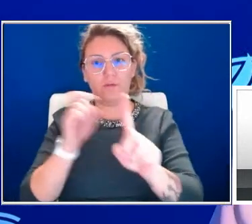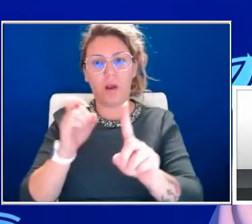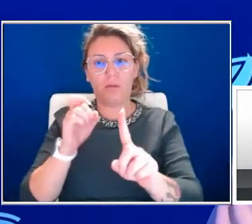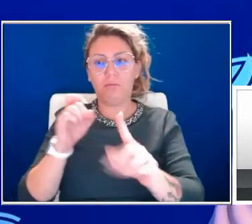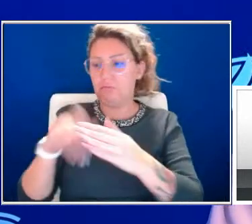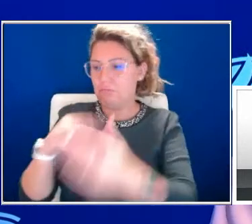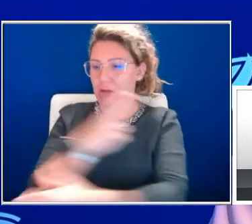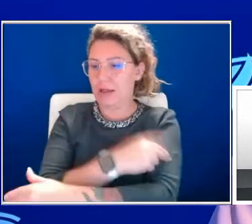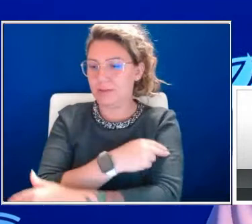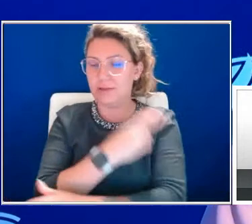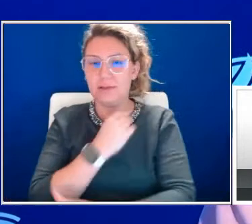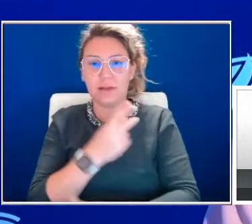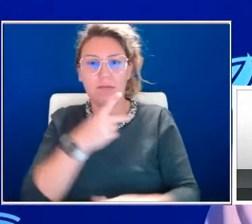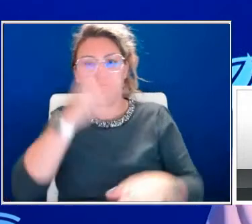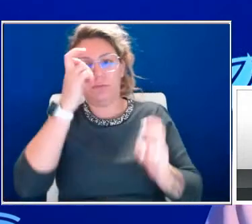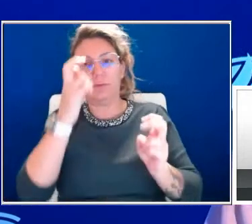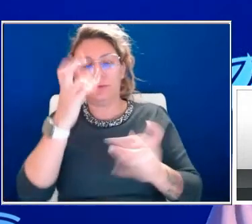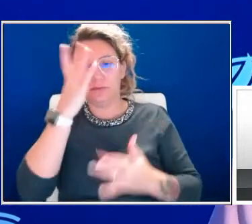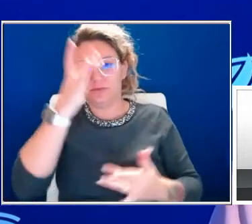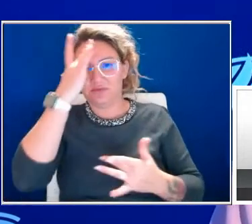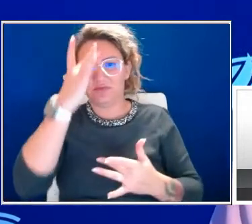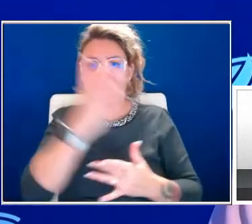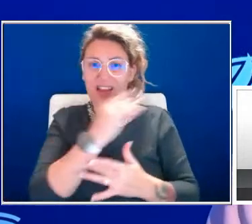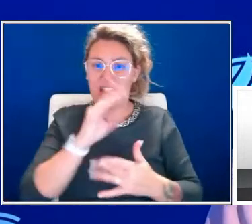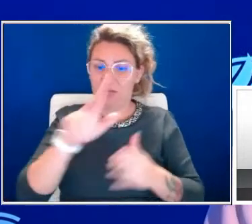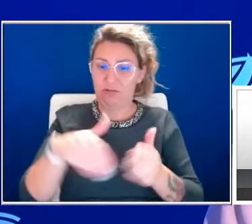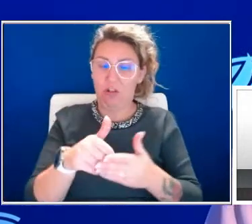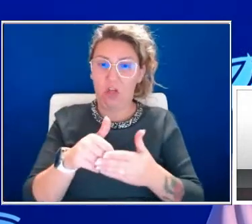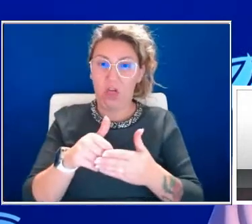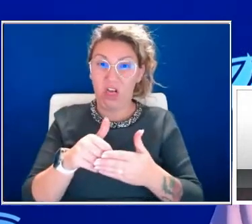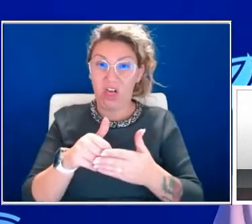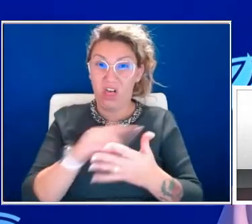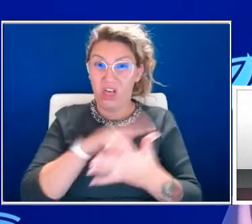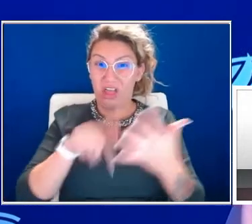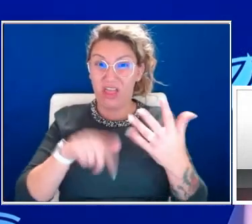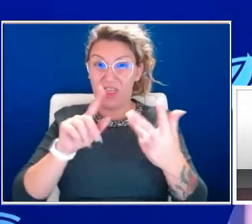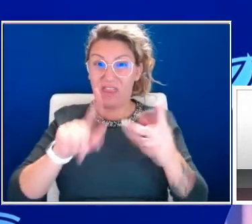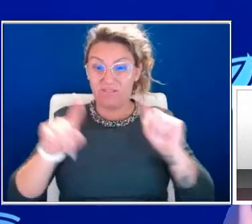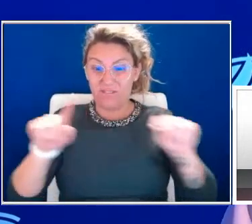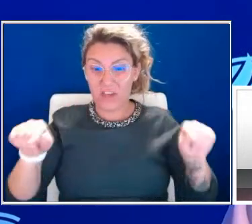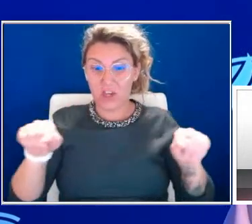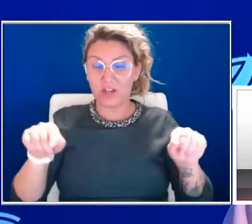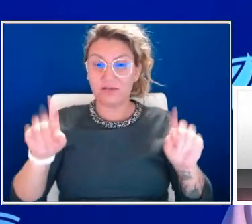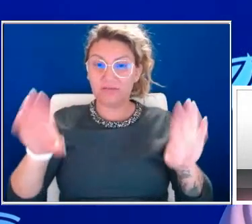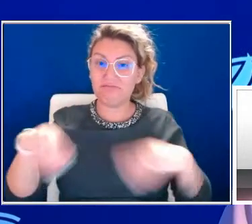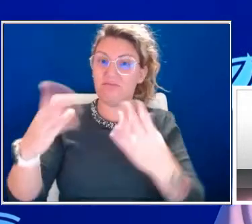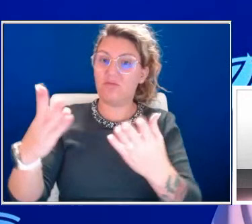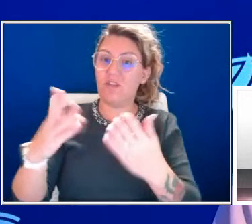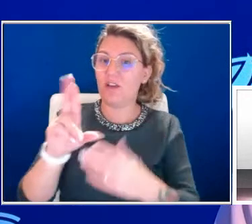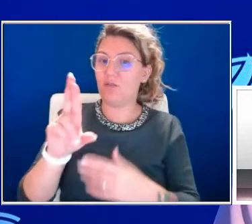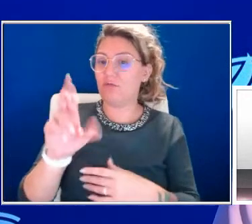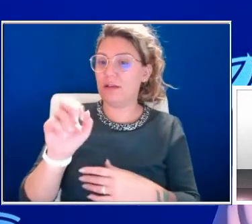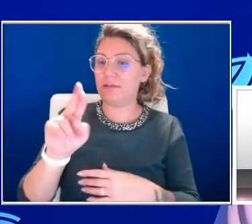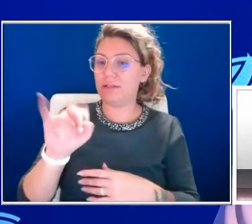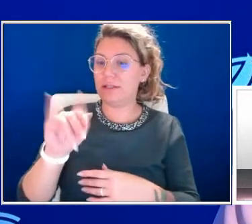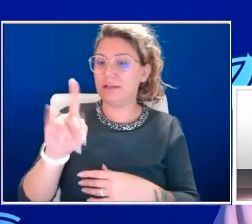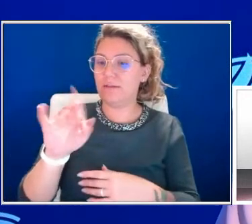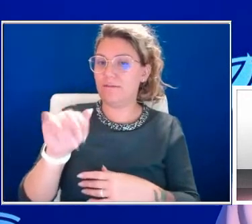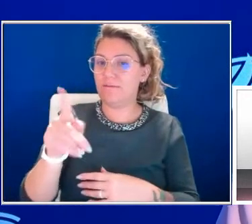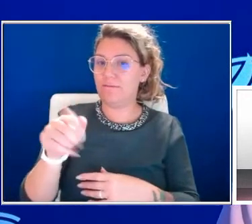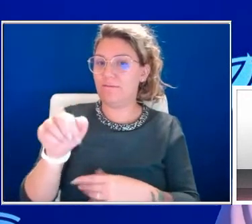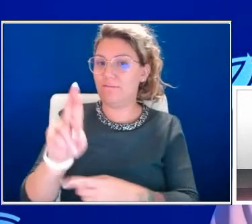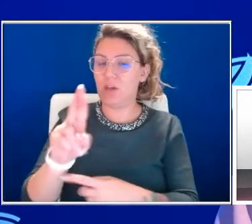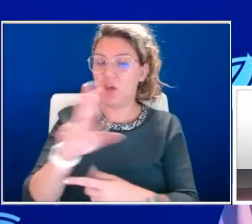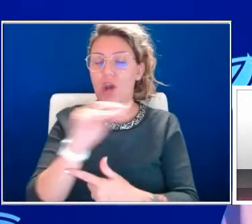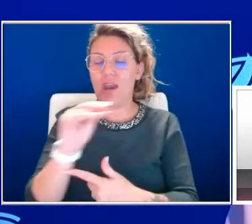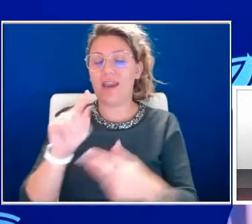remember that with all these variants, currently, we are still able to give remdesivir and Paxlovid, especially in that